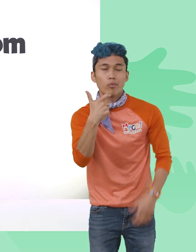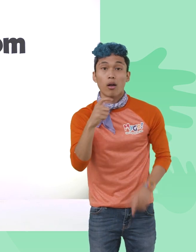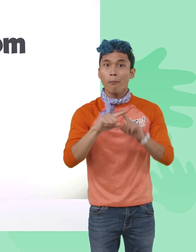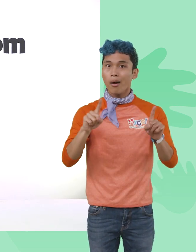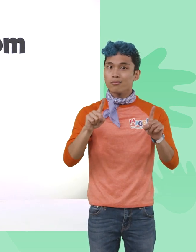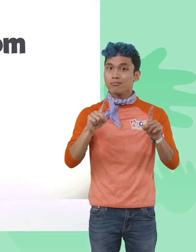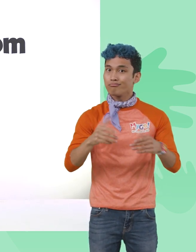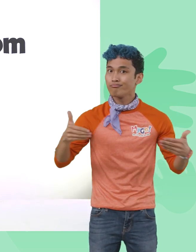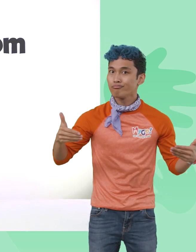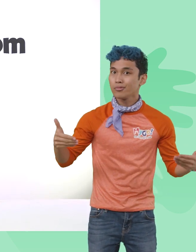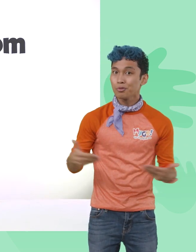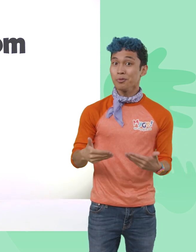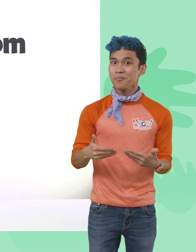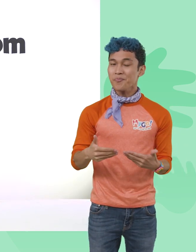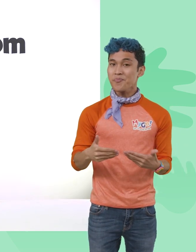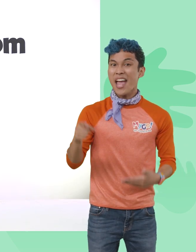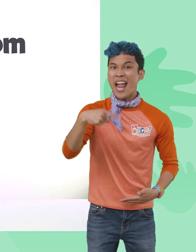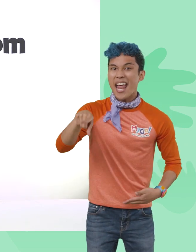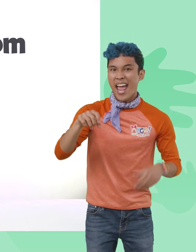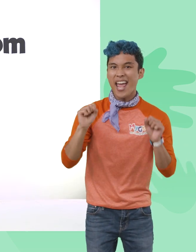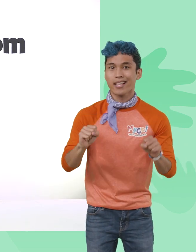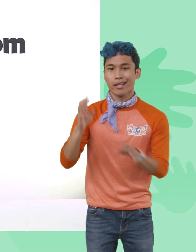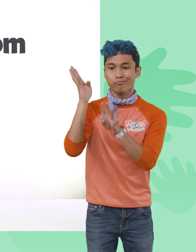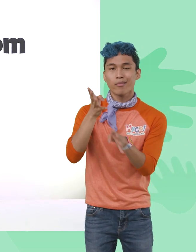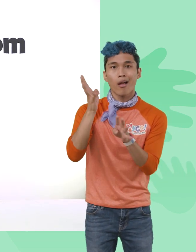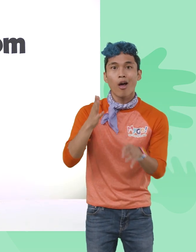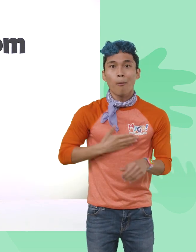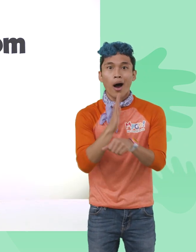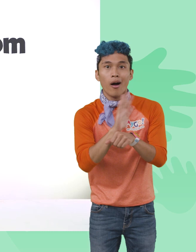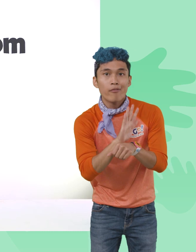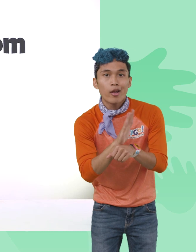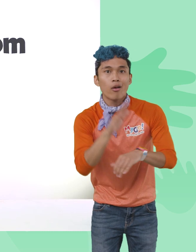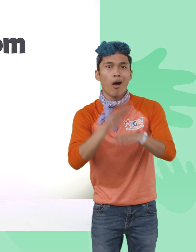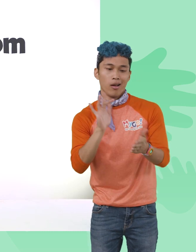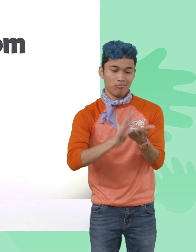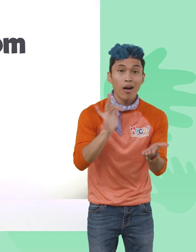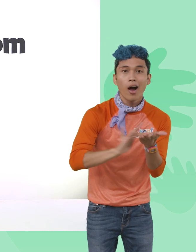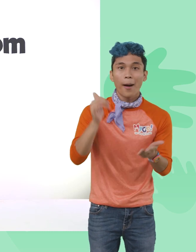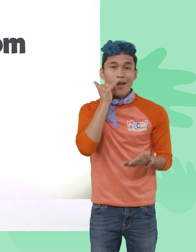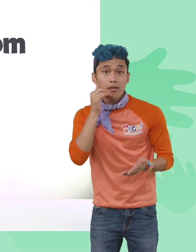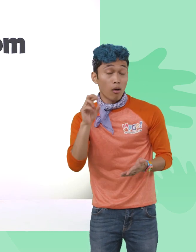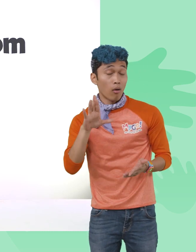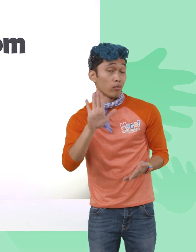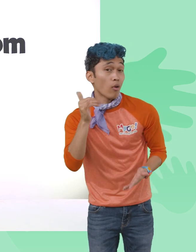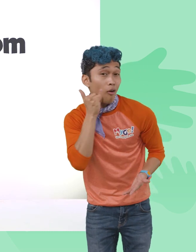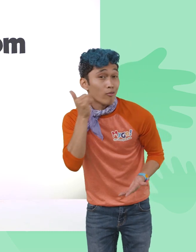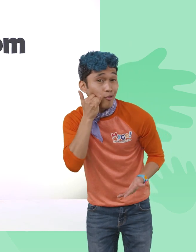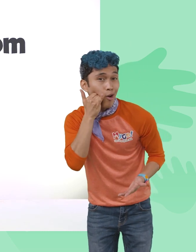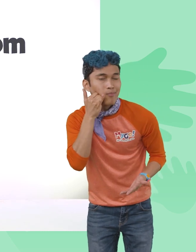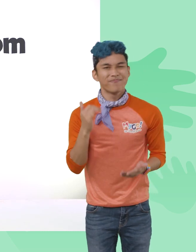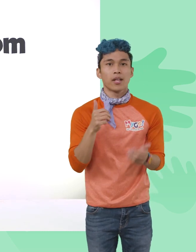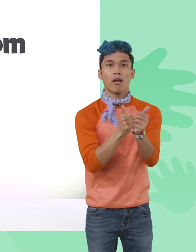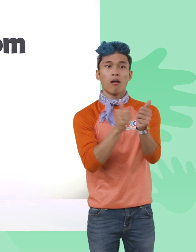But, introducing, they can download them on their tablet, phone, or your tablet, or your